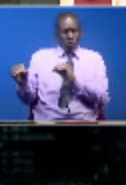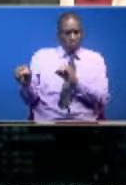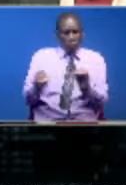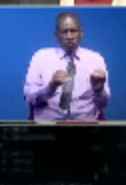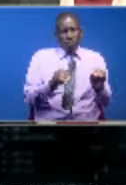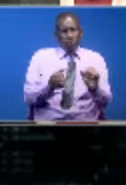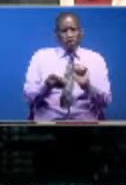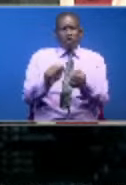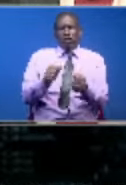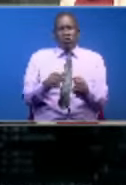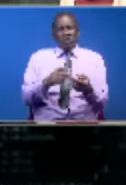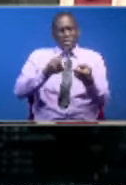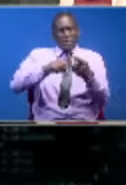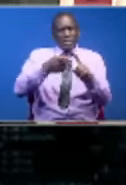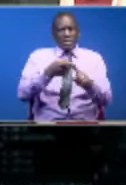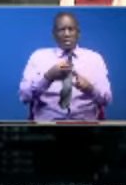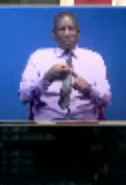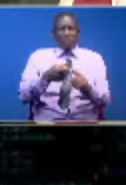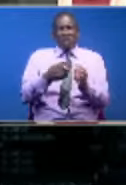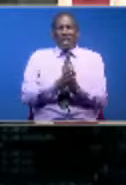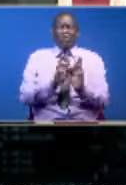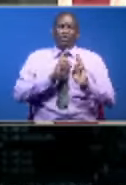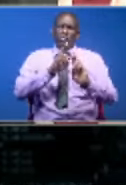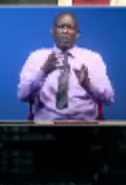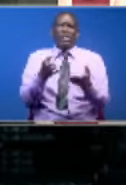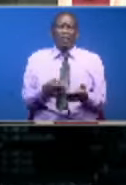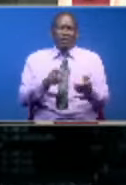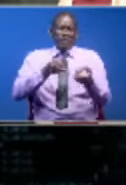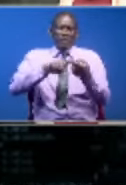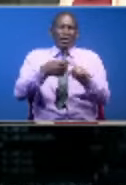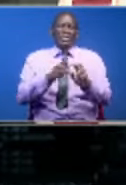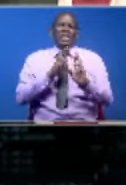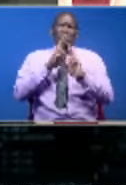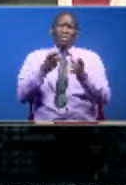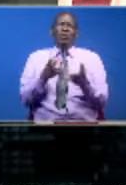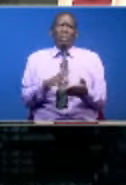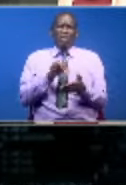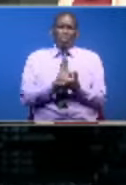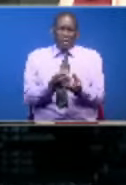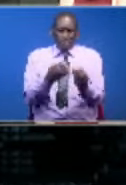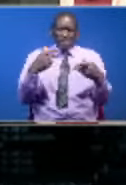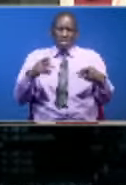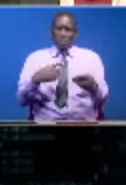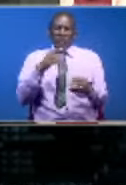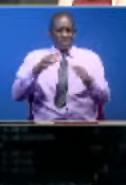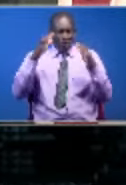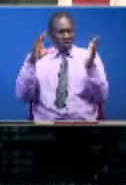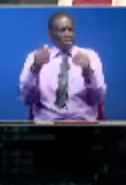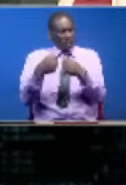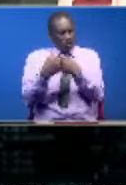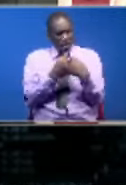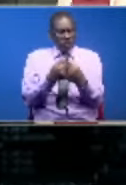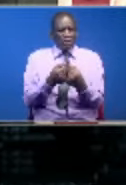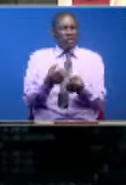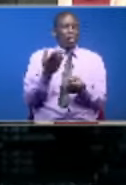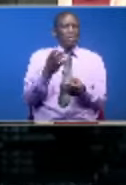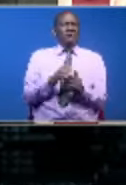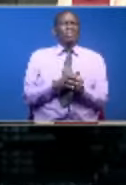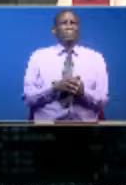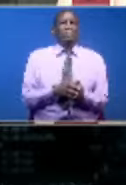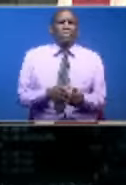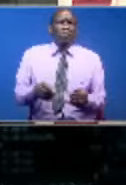the standardization and reporting, because that has been what many have called the elephant in the room for a very long time.